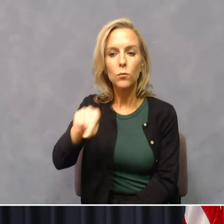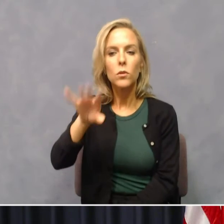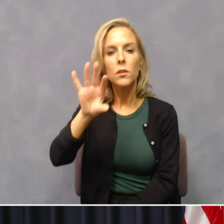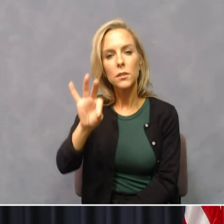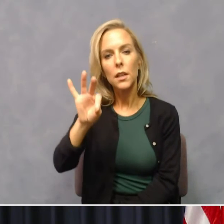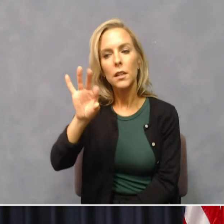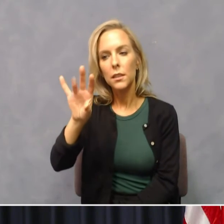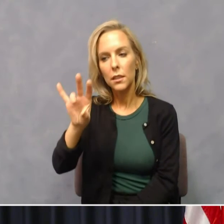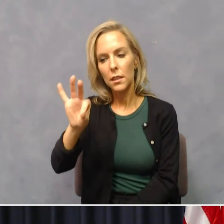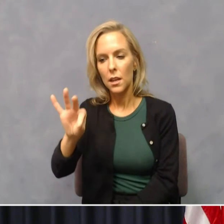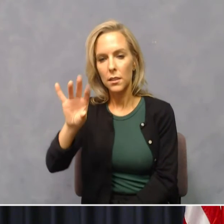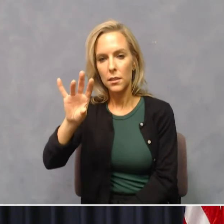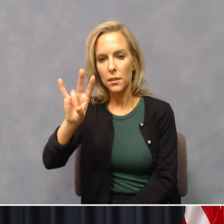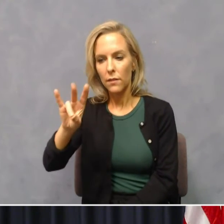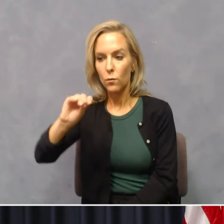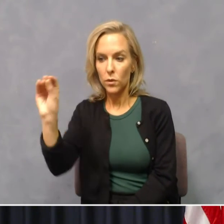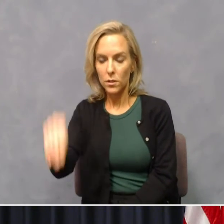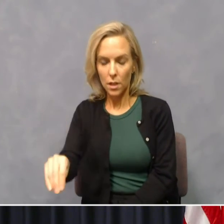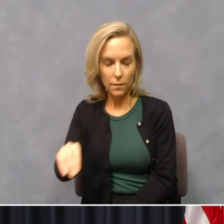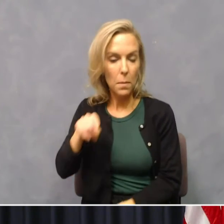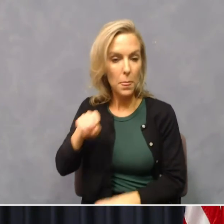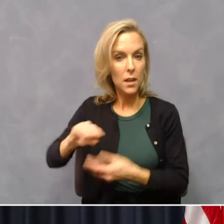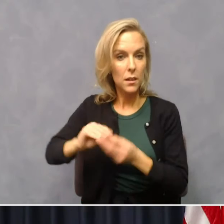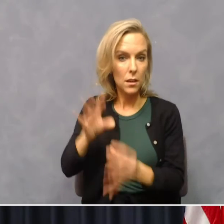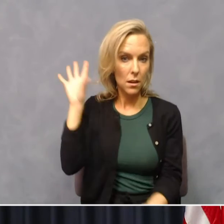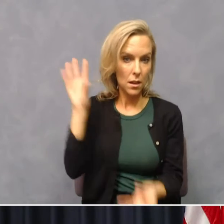7.97%. Looks like number of total tests,